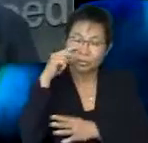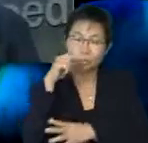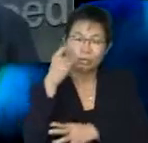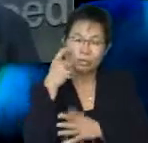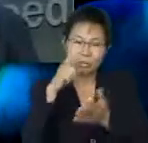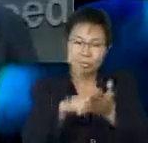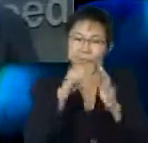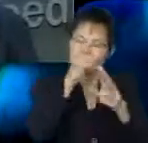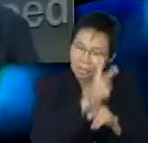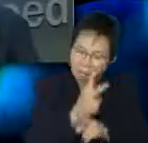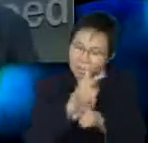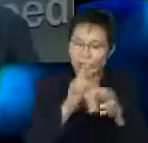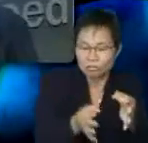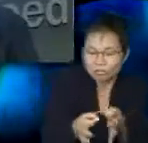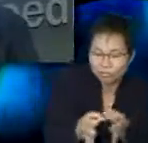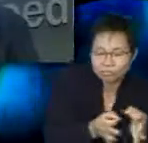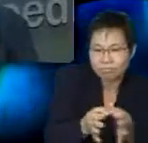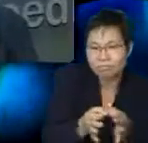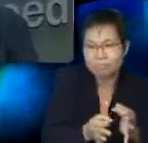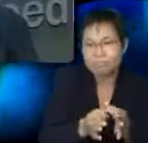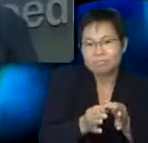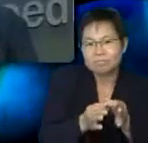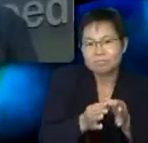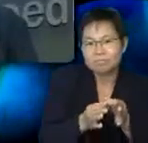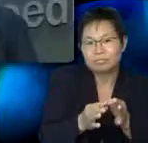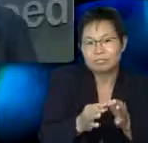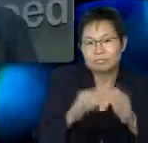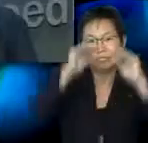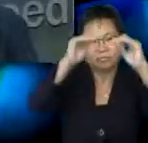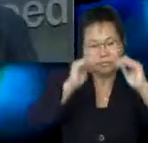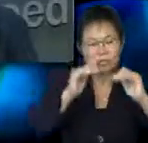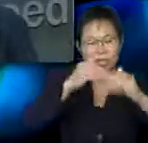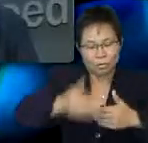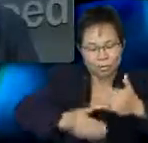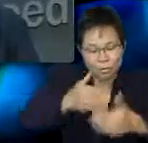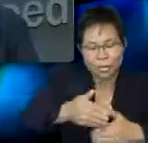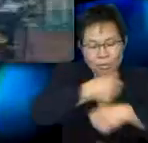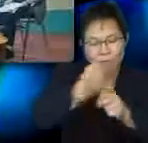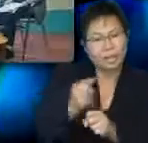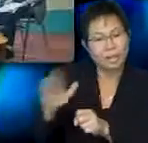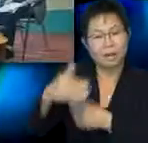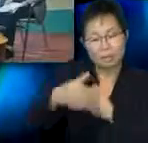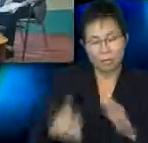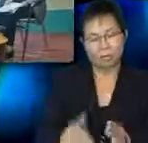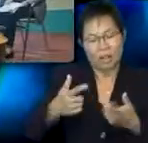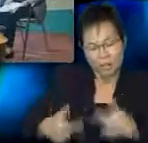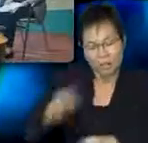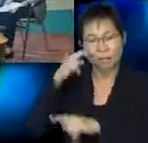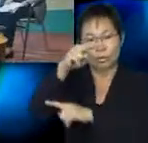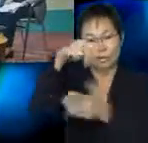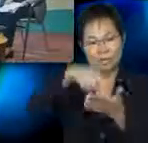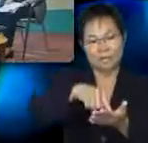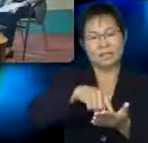she carefully describes the procedures that she followed in making her box. Let us look at this